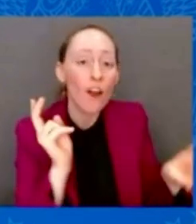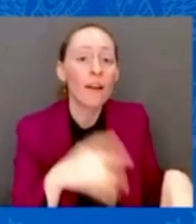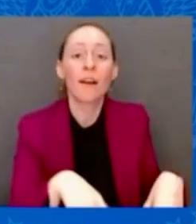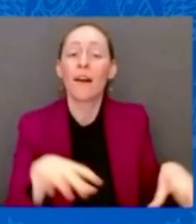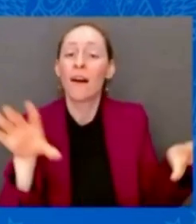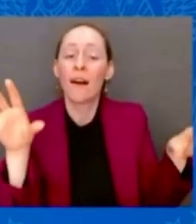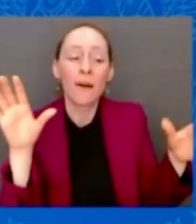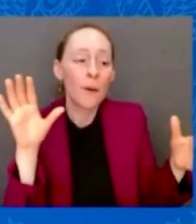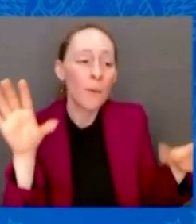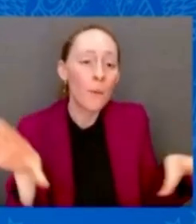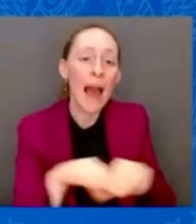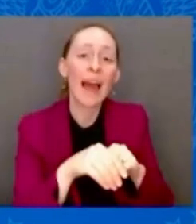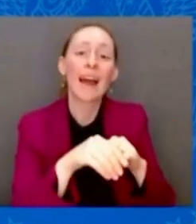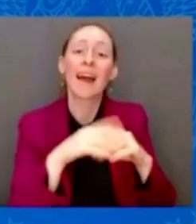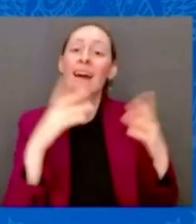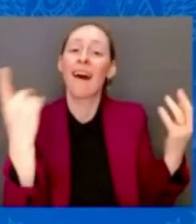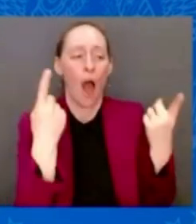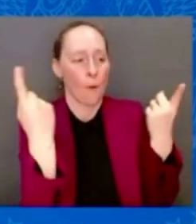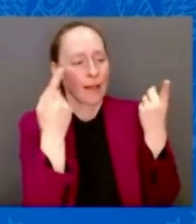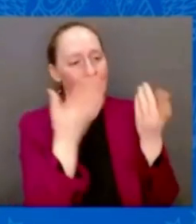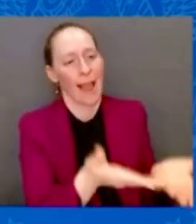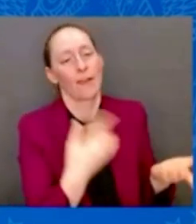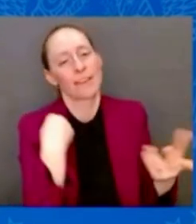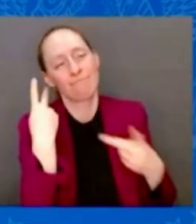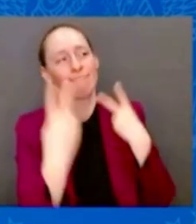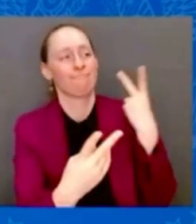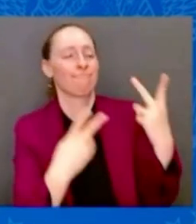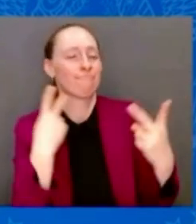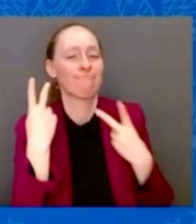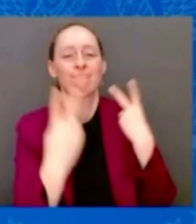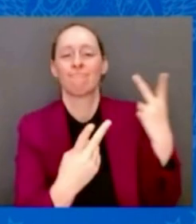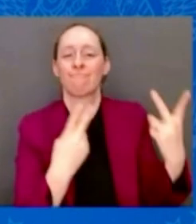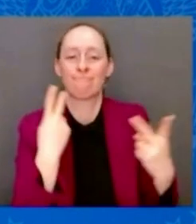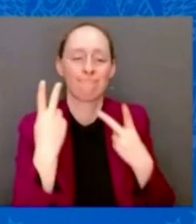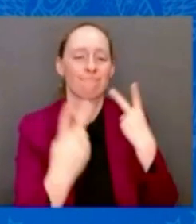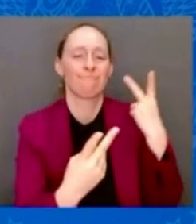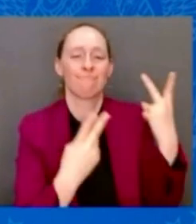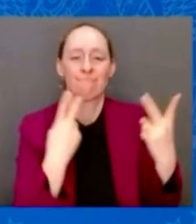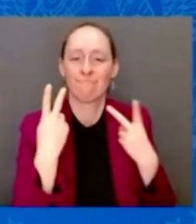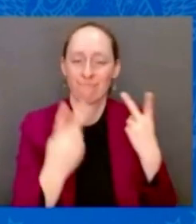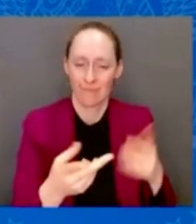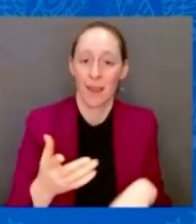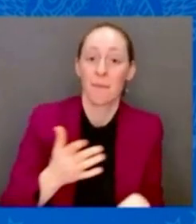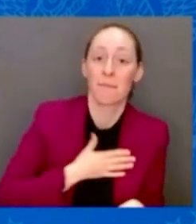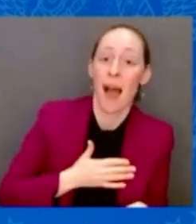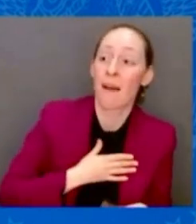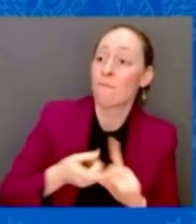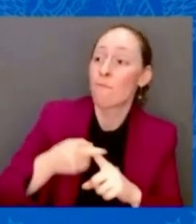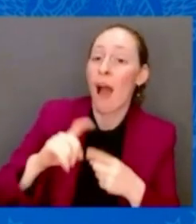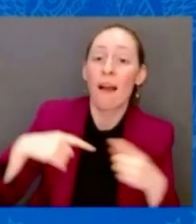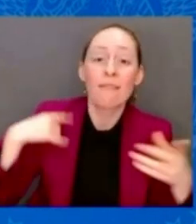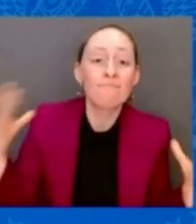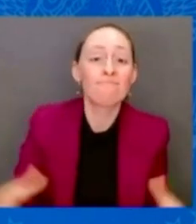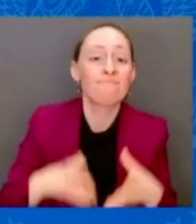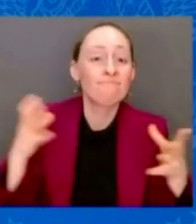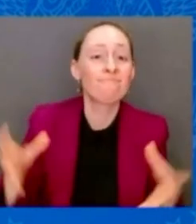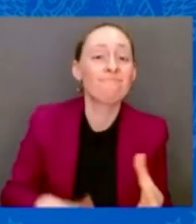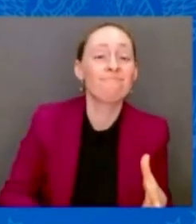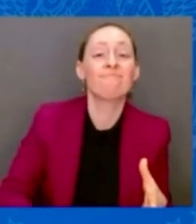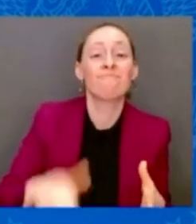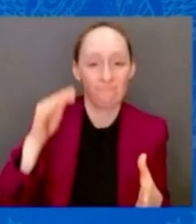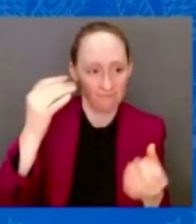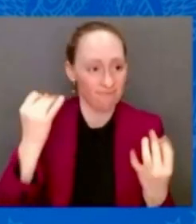became firefighters, cops, or priests. And here I am. I wasn't qualified for any of